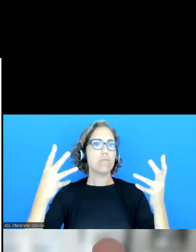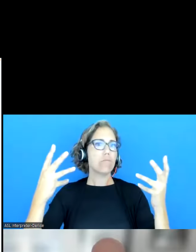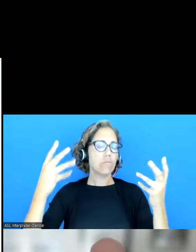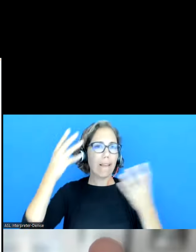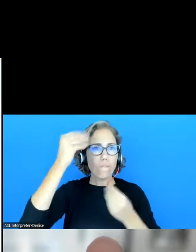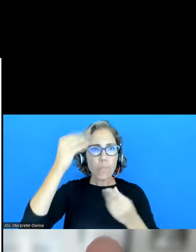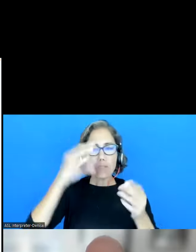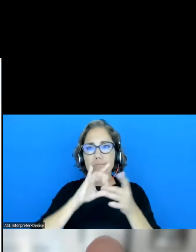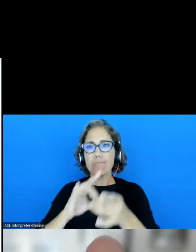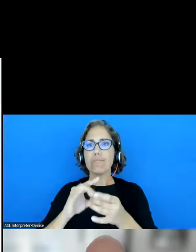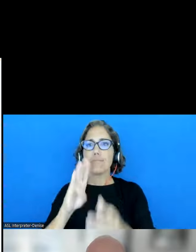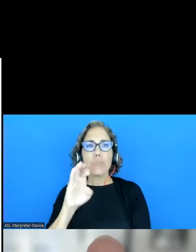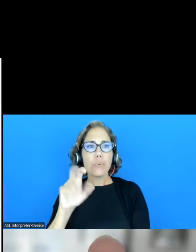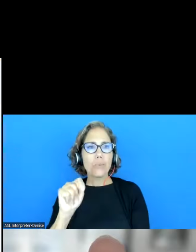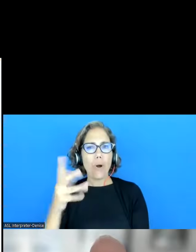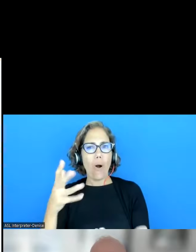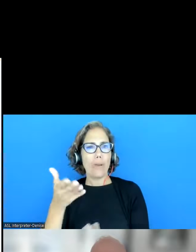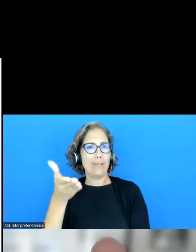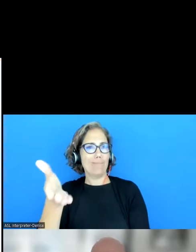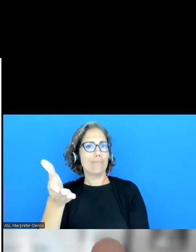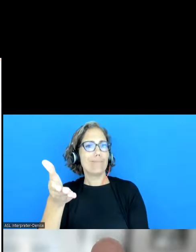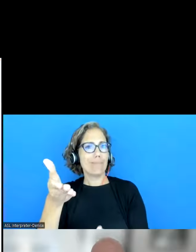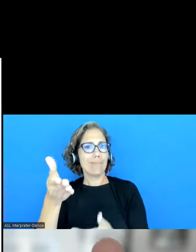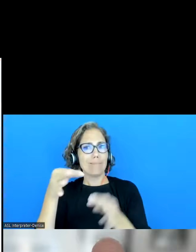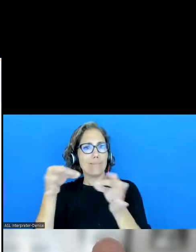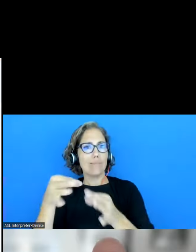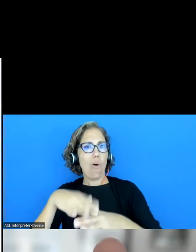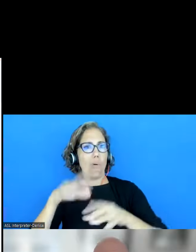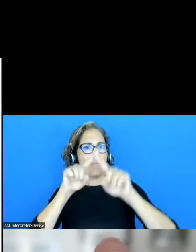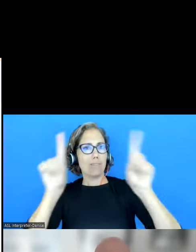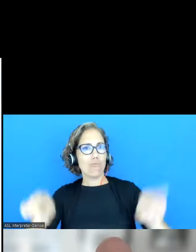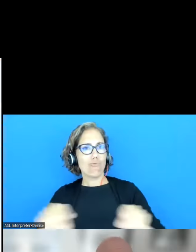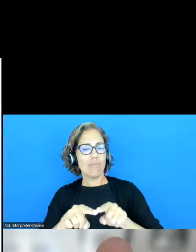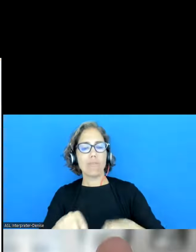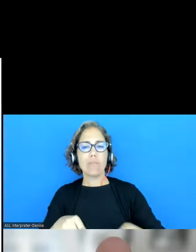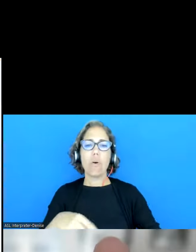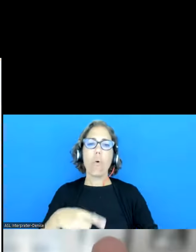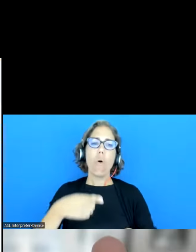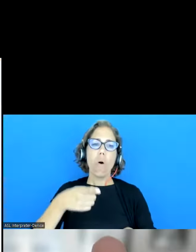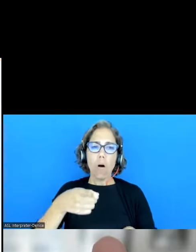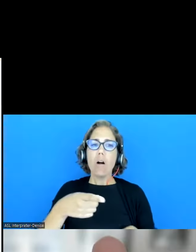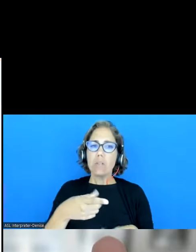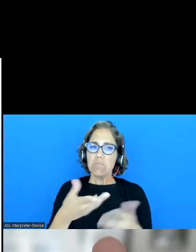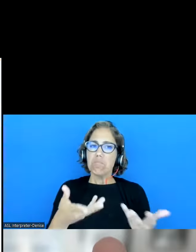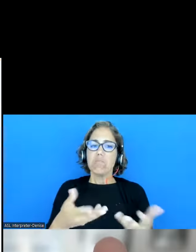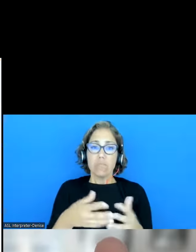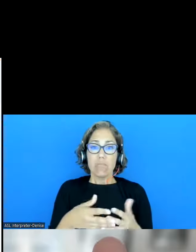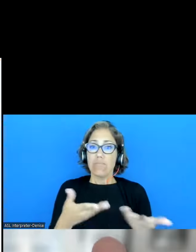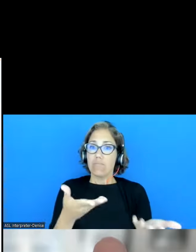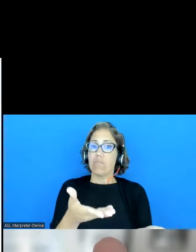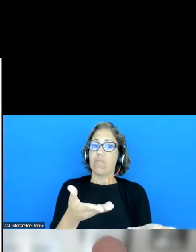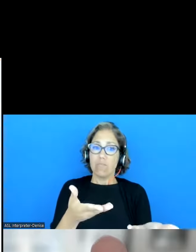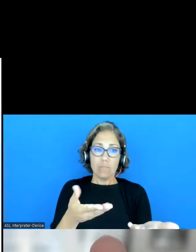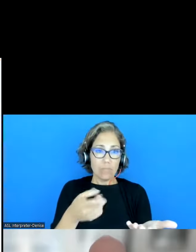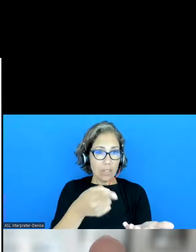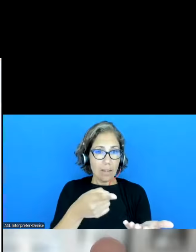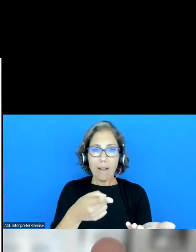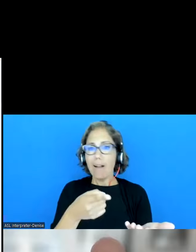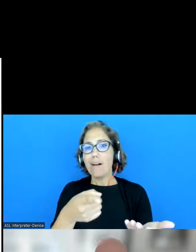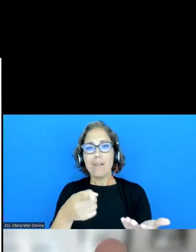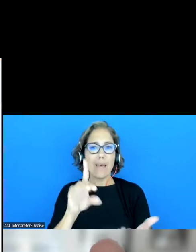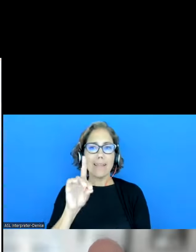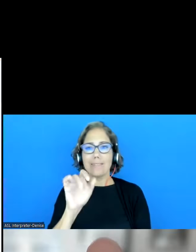already on the screen. And just to have, just say, here's the Danner Mountain 600 leaf